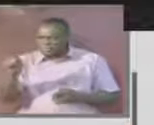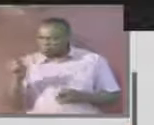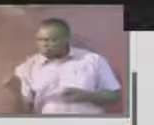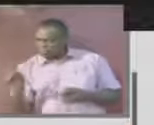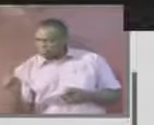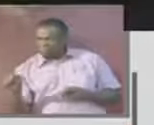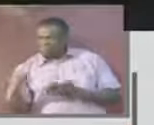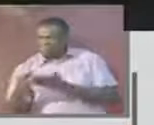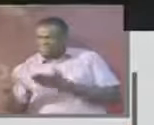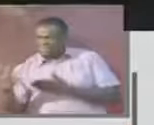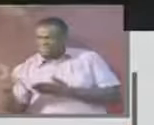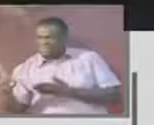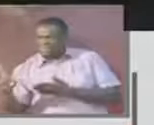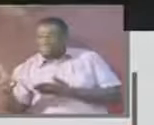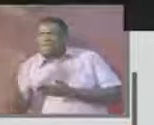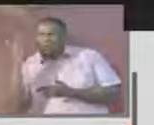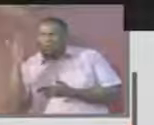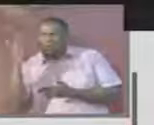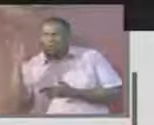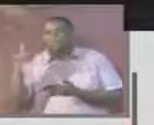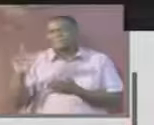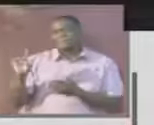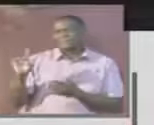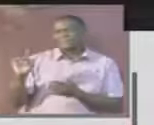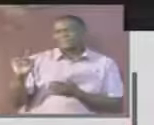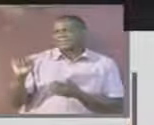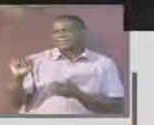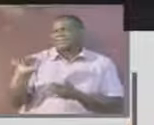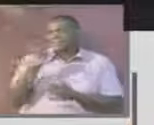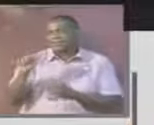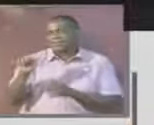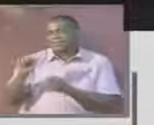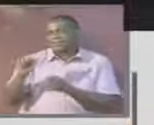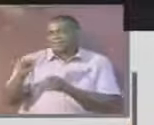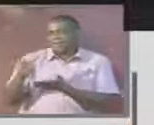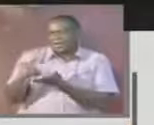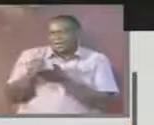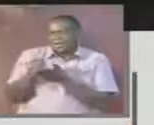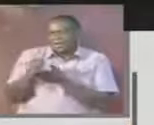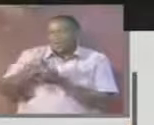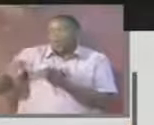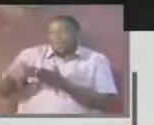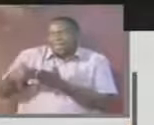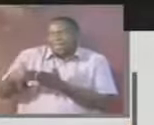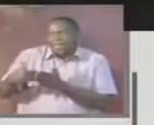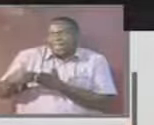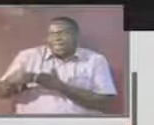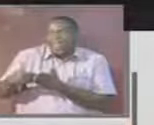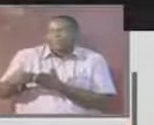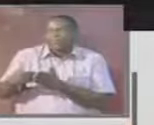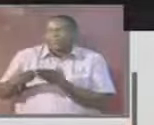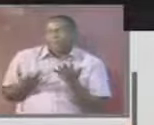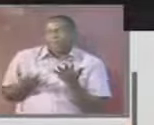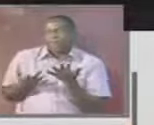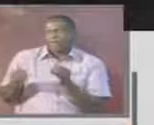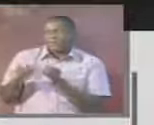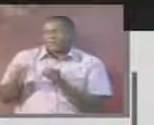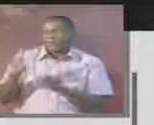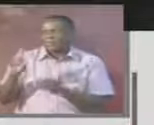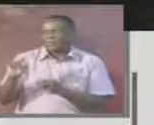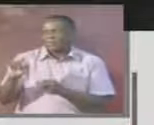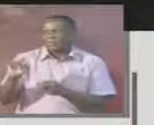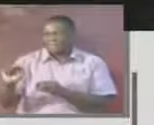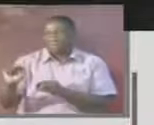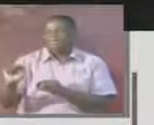part of week 17. We don't have the data in from today yet. So while we see that upward trend all the way through to week